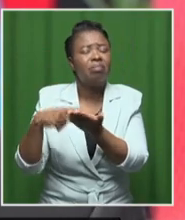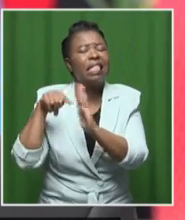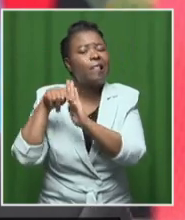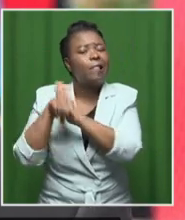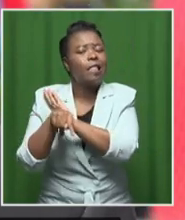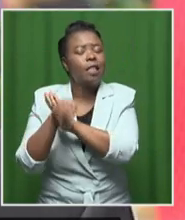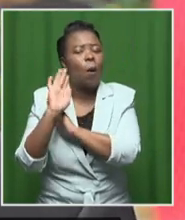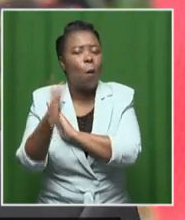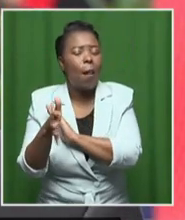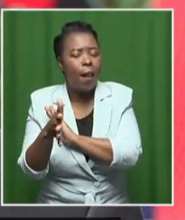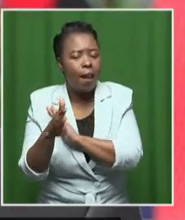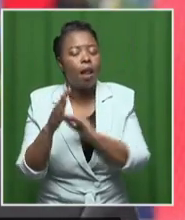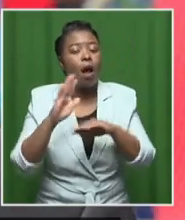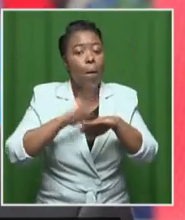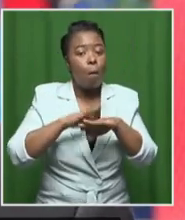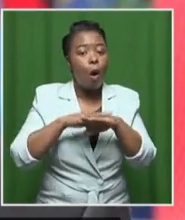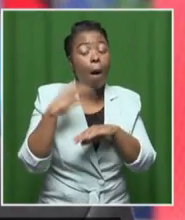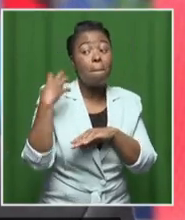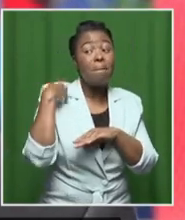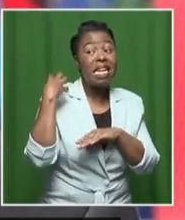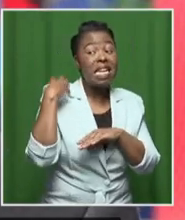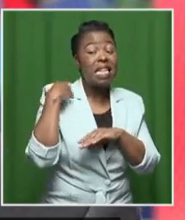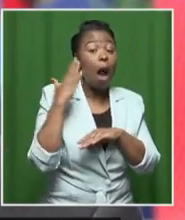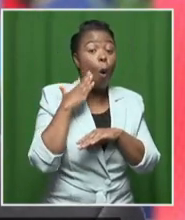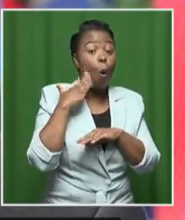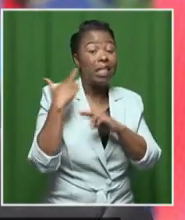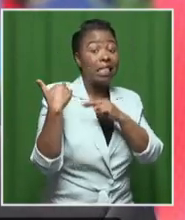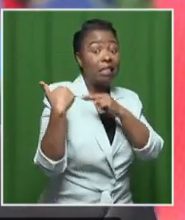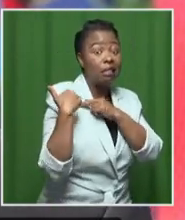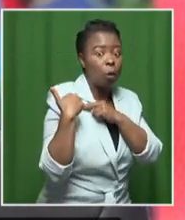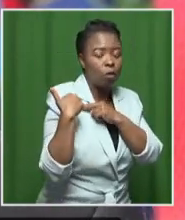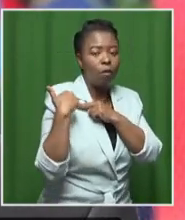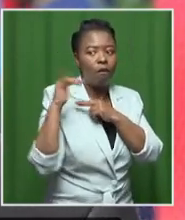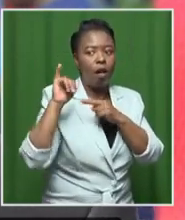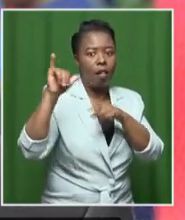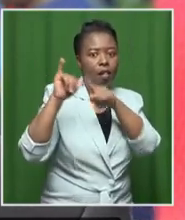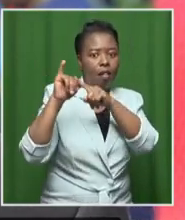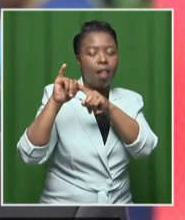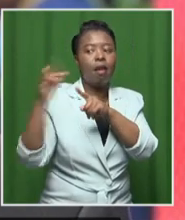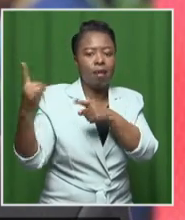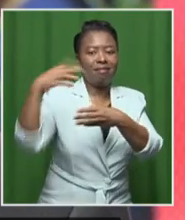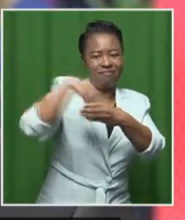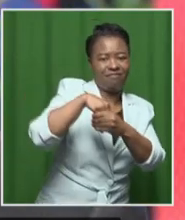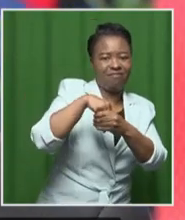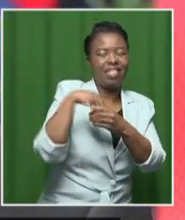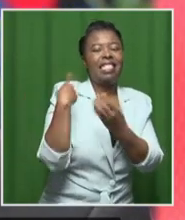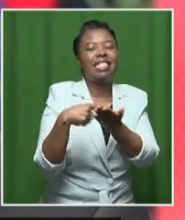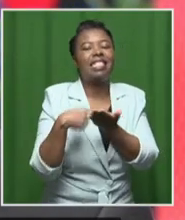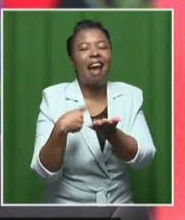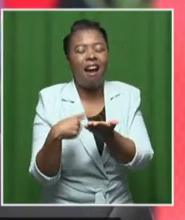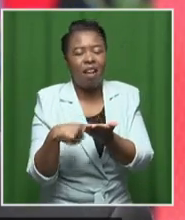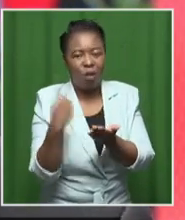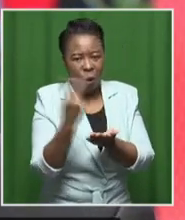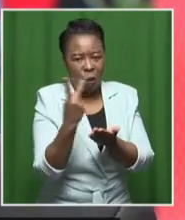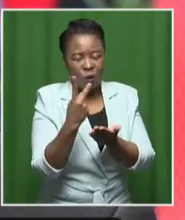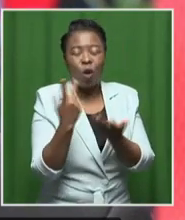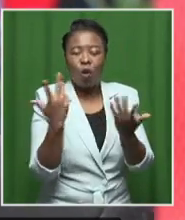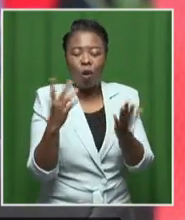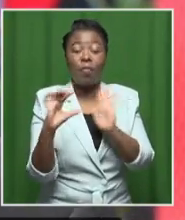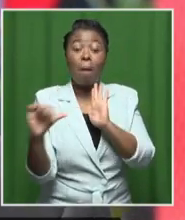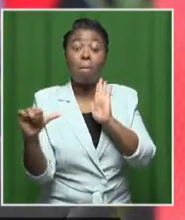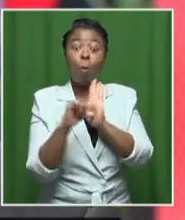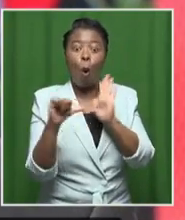discussed, and the relevant minister would have been also part of those discussions, and the key